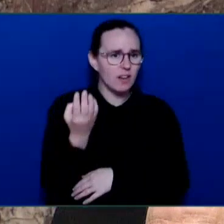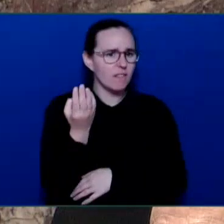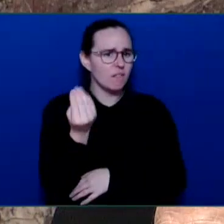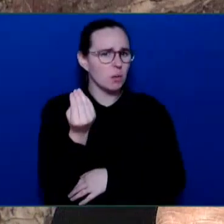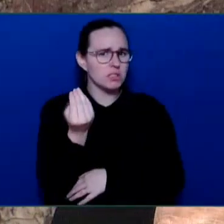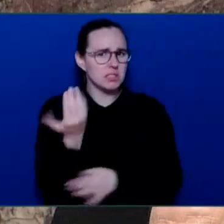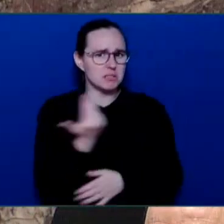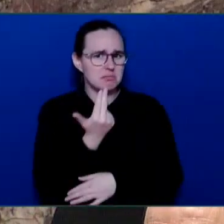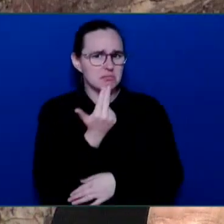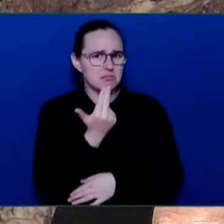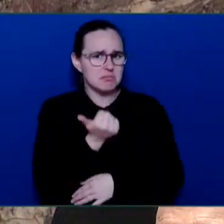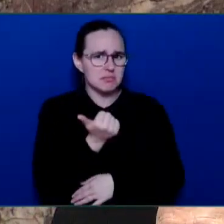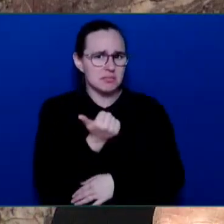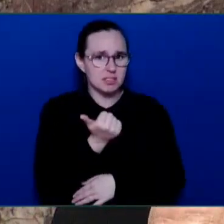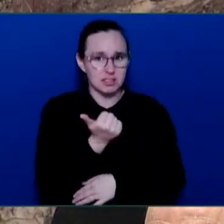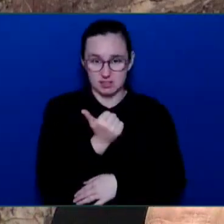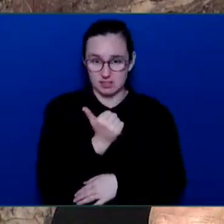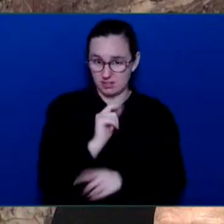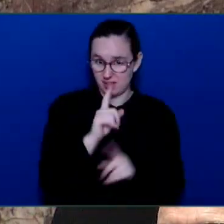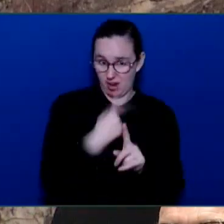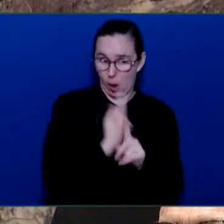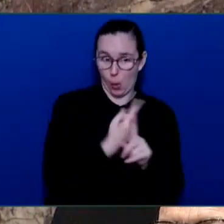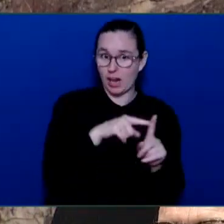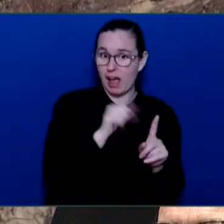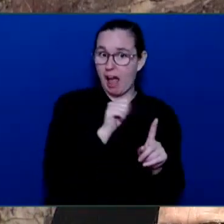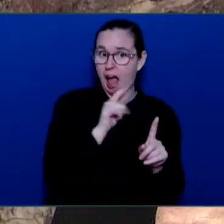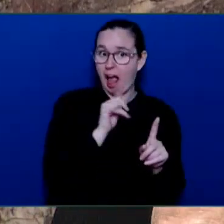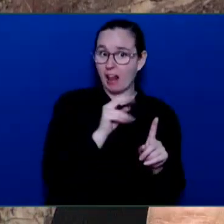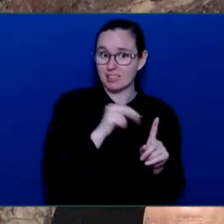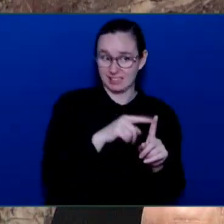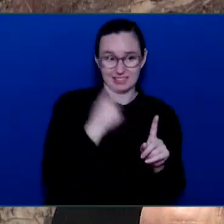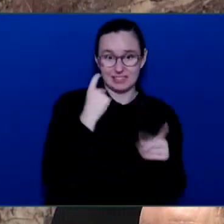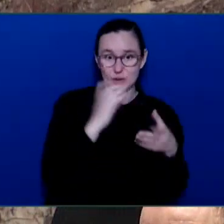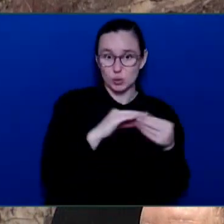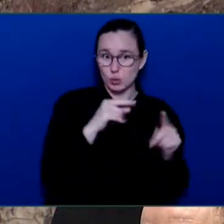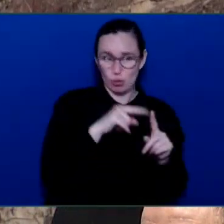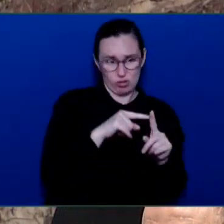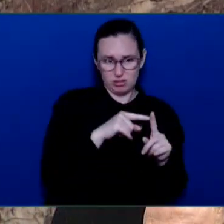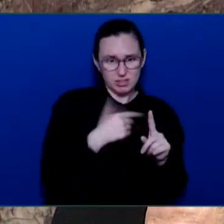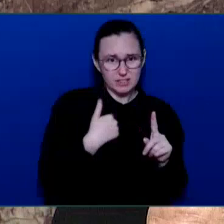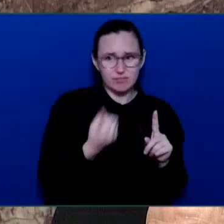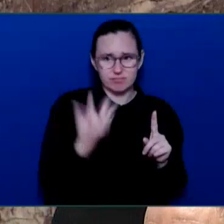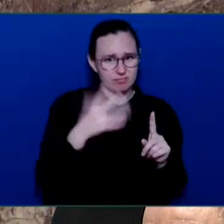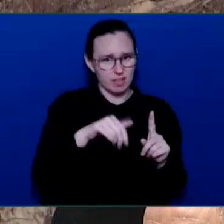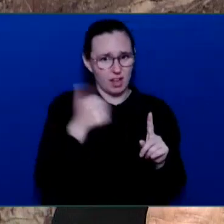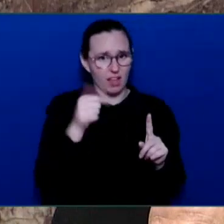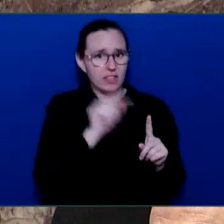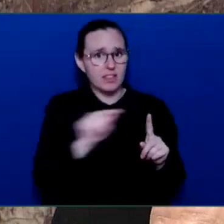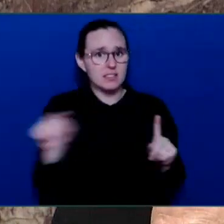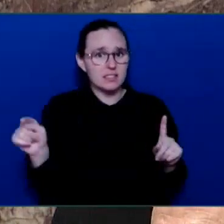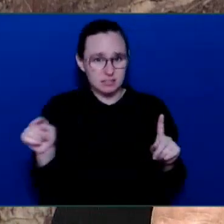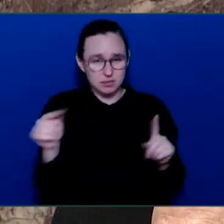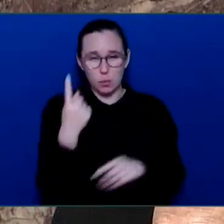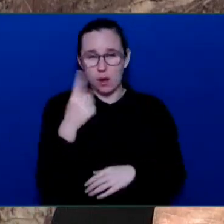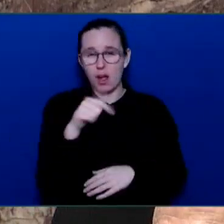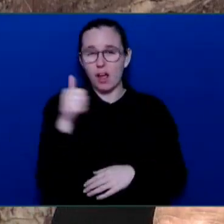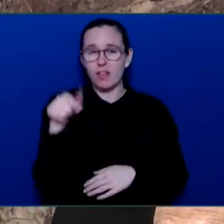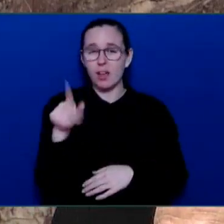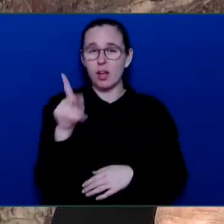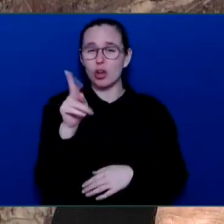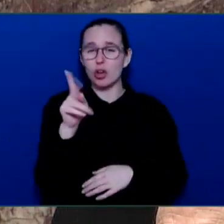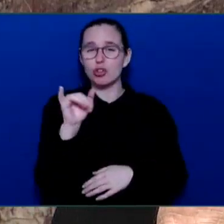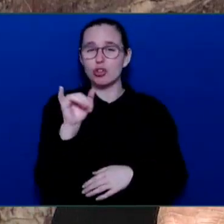of pain and neglect. Let's look at the story of Kristen Logan, a stage 4 ovarian cancer